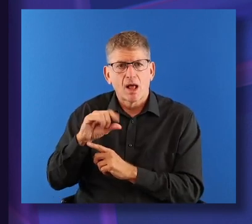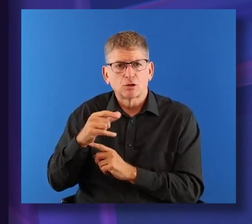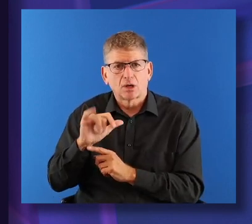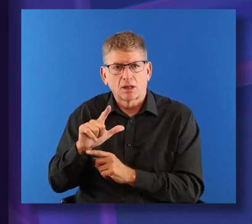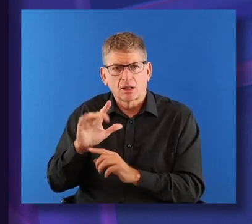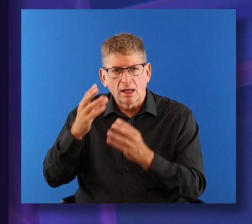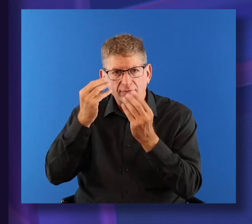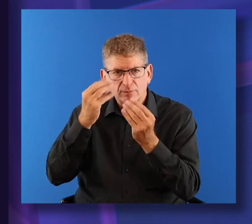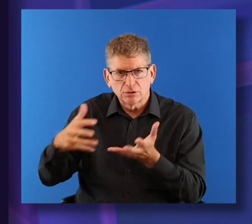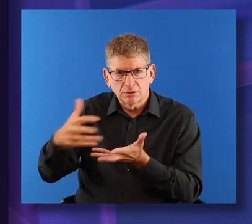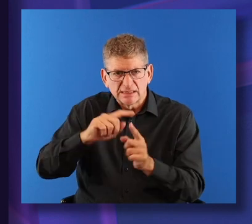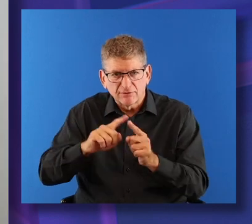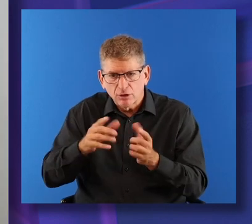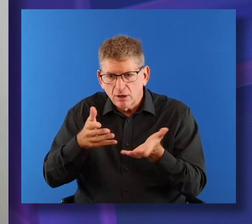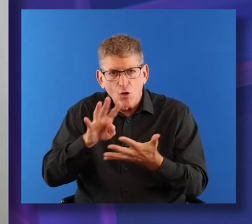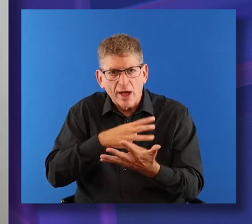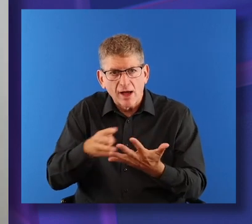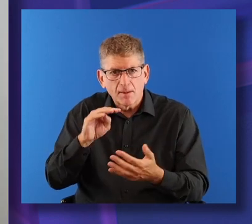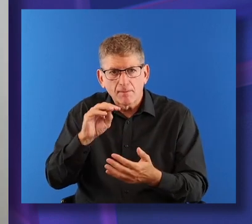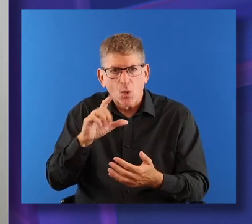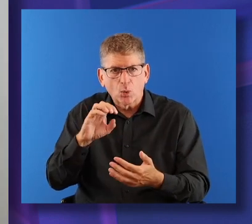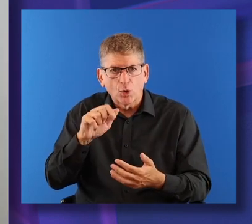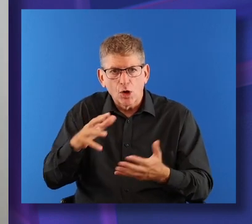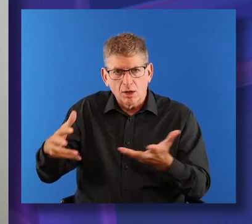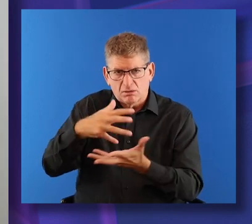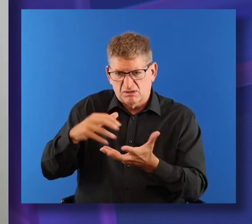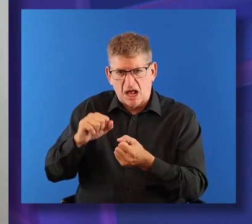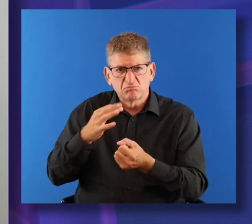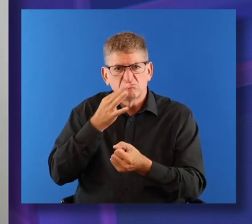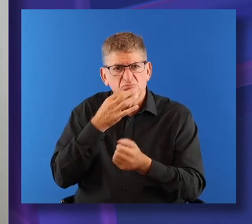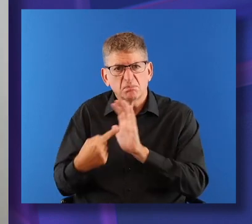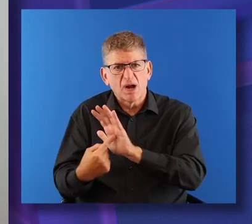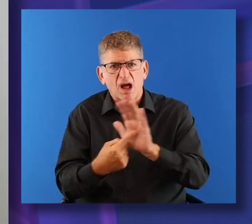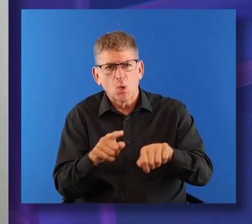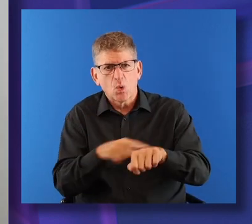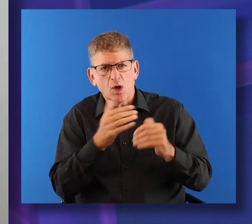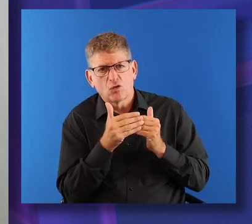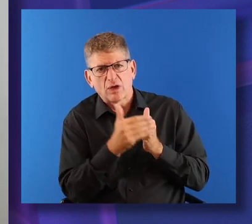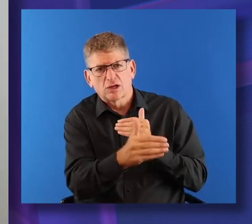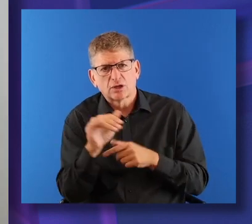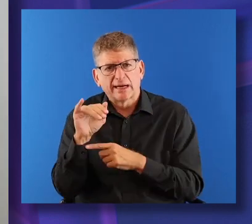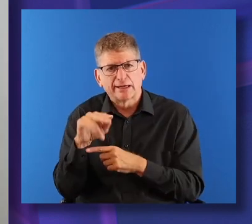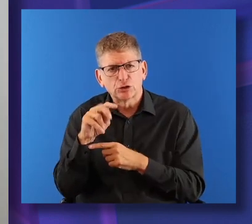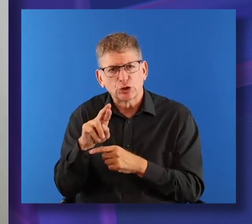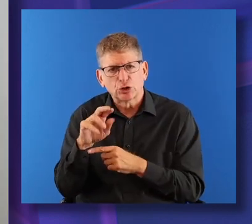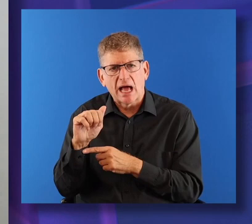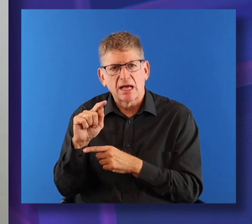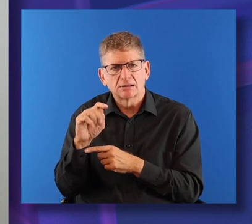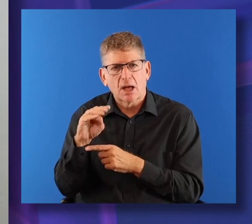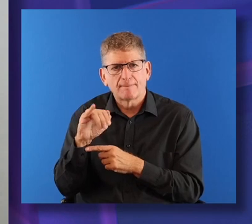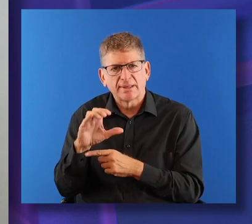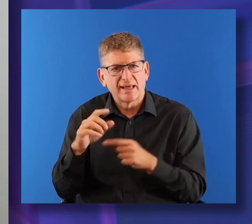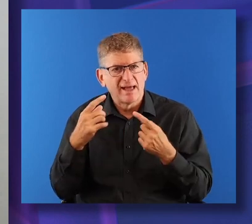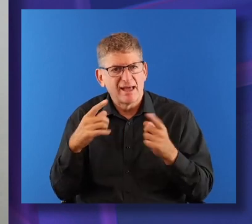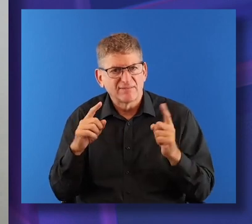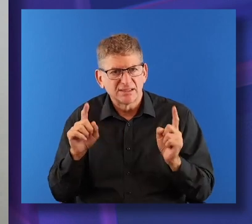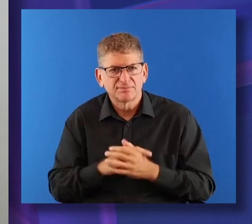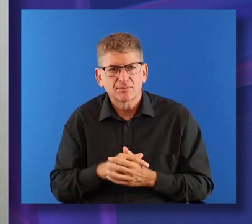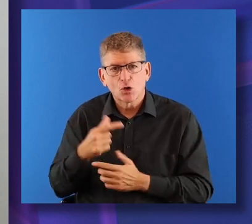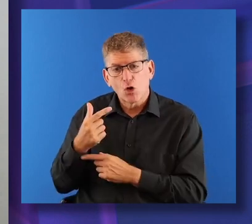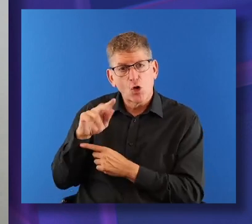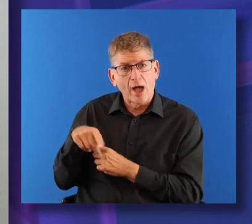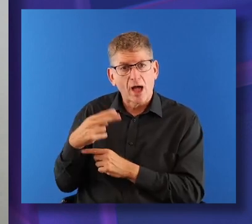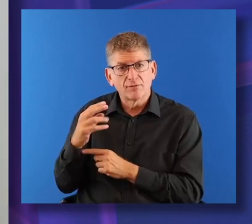long-range interatomic effects. GraphFormer can be trained with unlabeled molecules in a self-supervised manner, up to billions